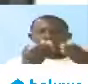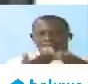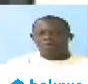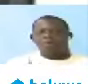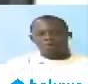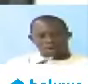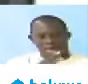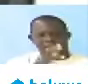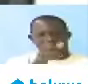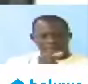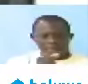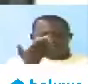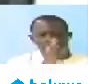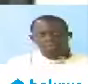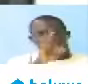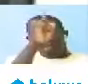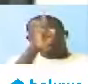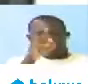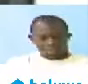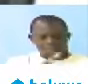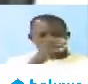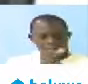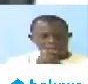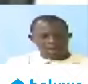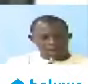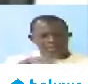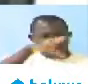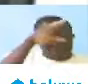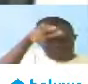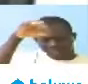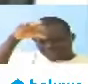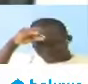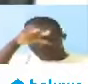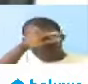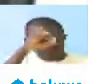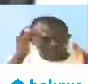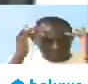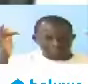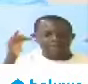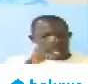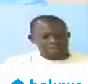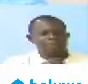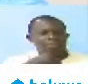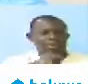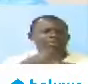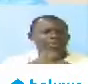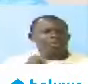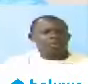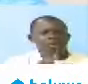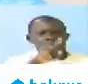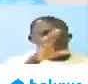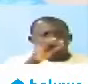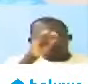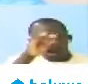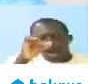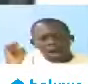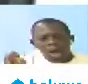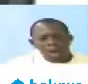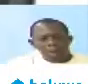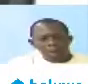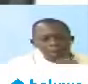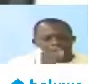Belondo, with the help of Allah, I was able to gather some experience during the training. Did you speak Arabic? The Arab